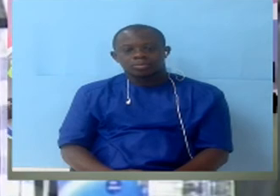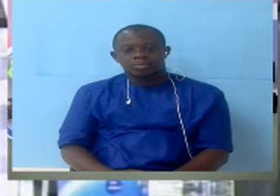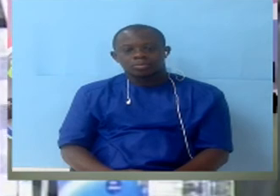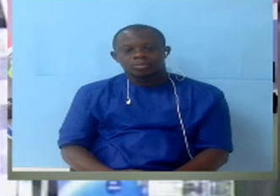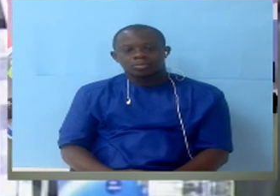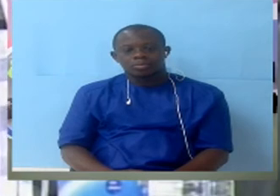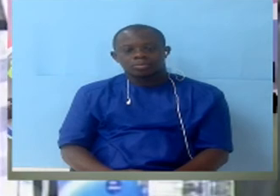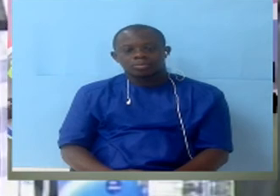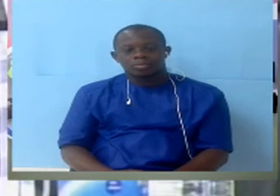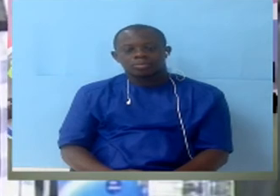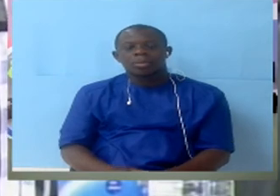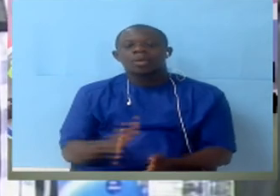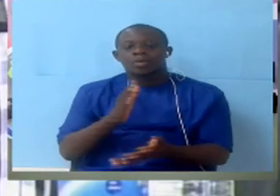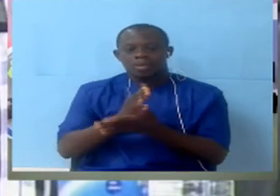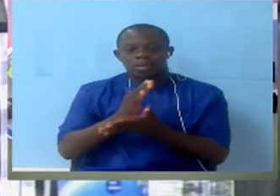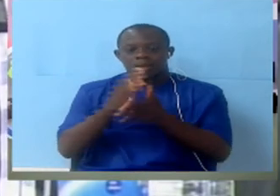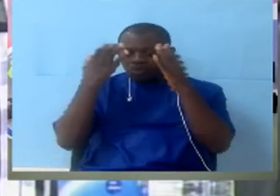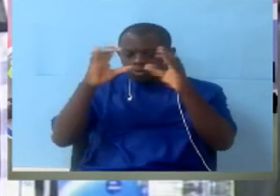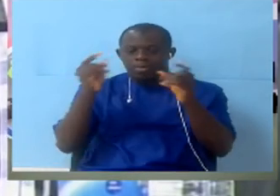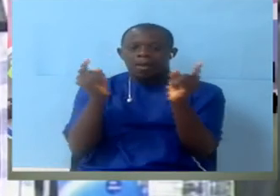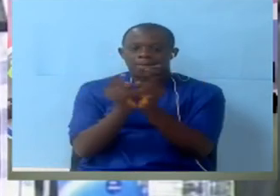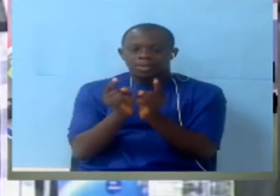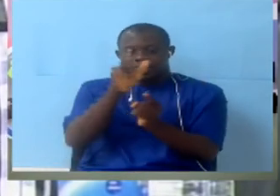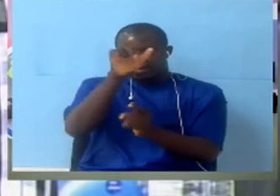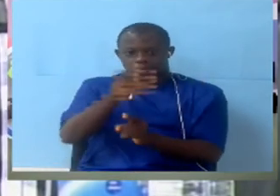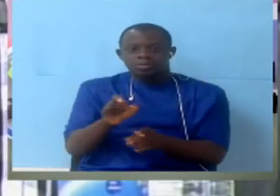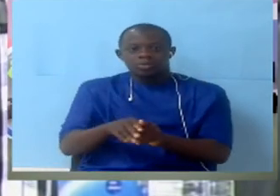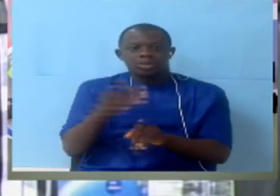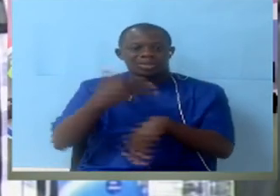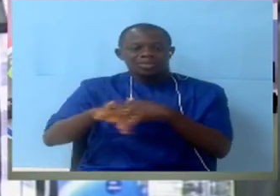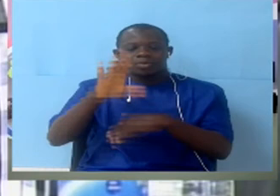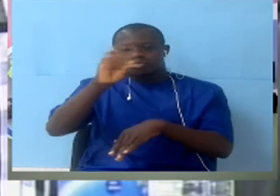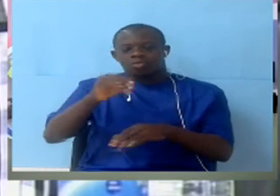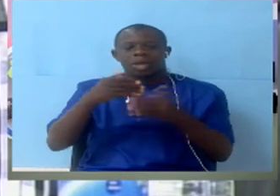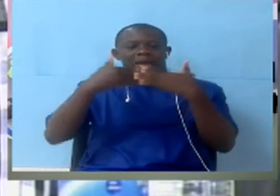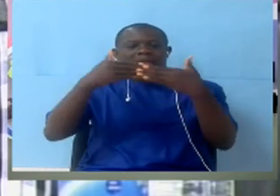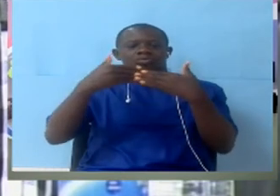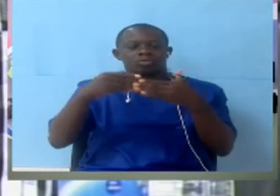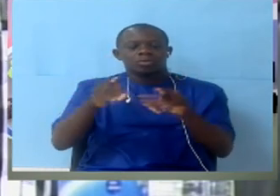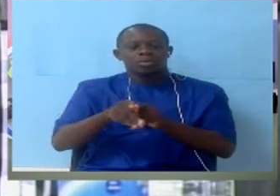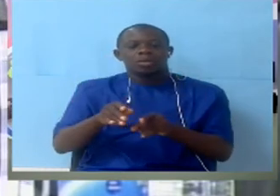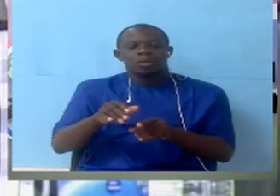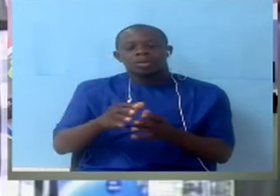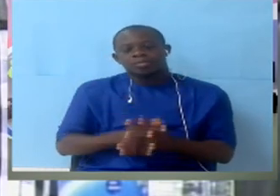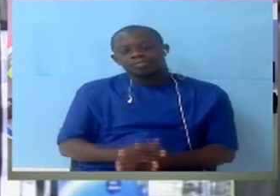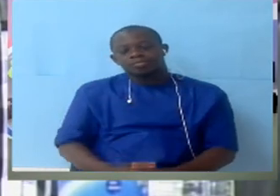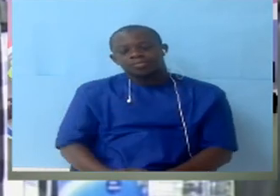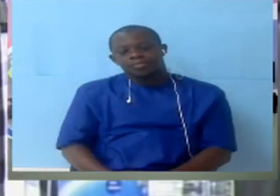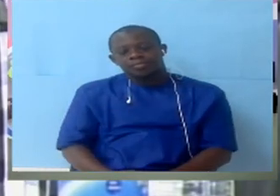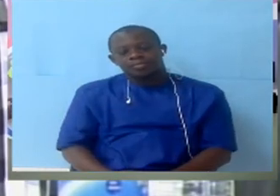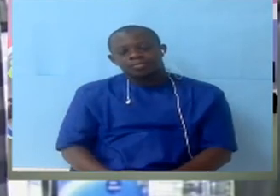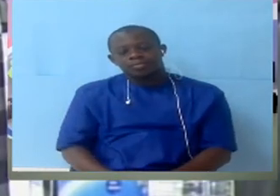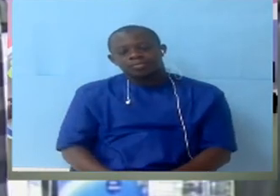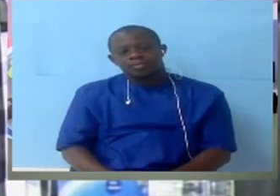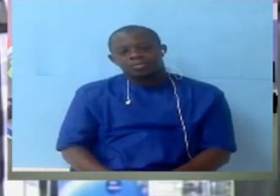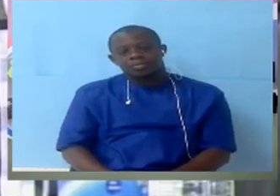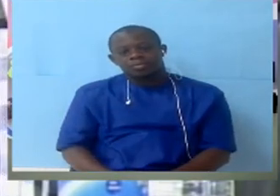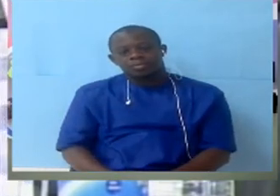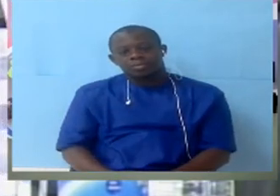Because the matter reached him, but he didn't take any action. At the NIA found, because NIA is